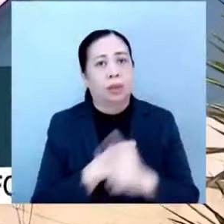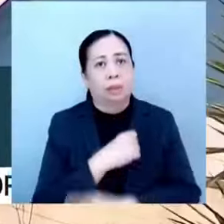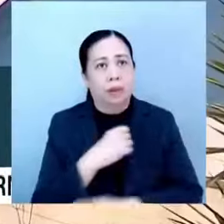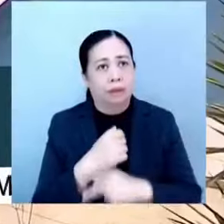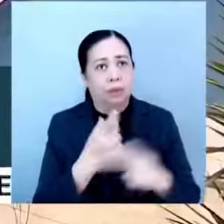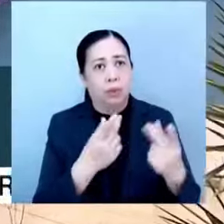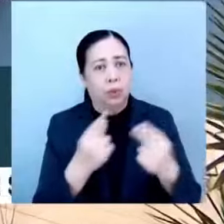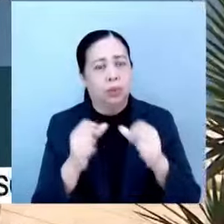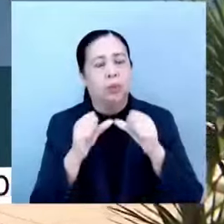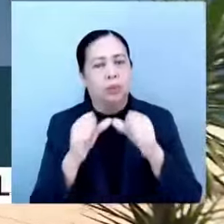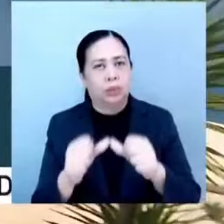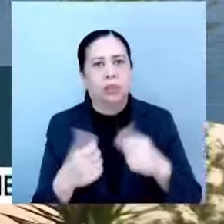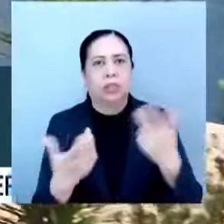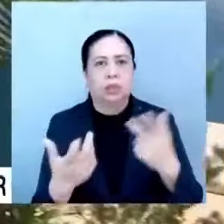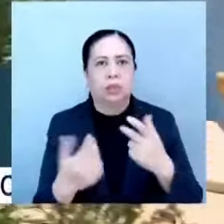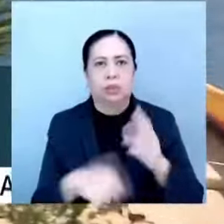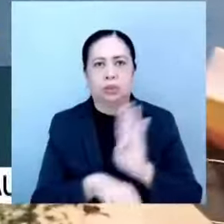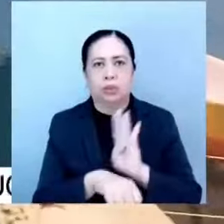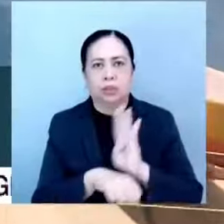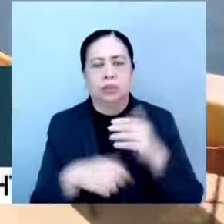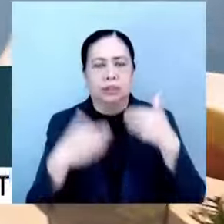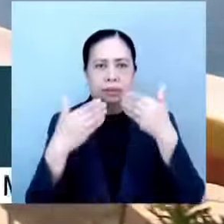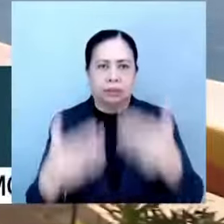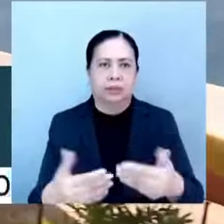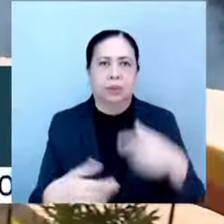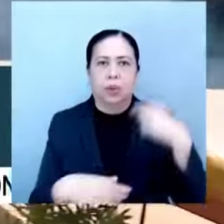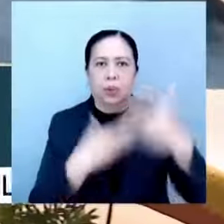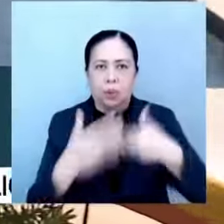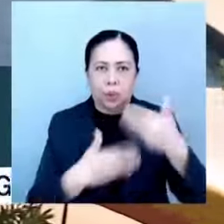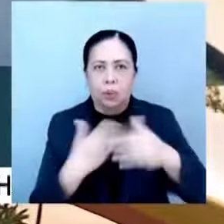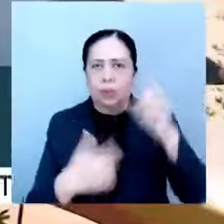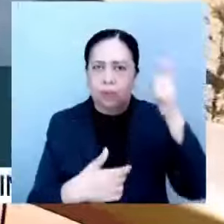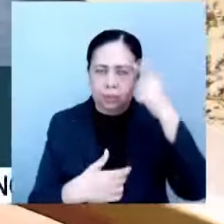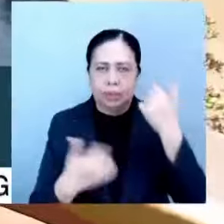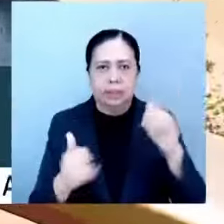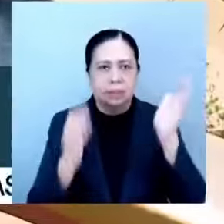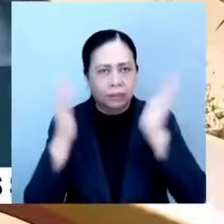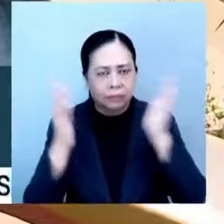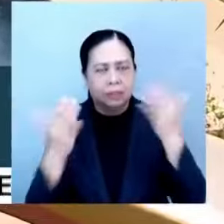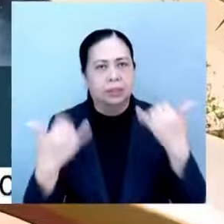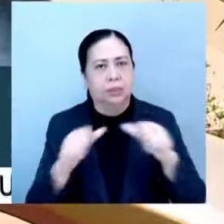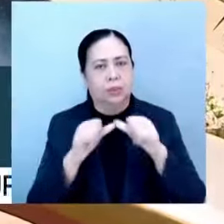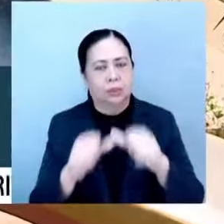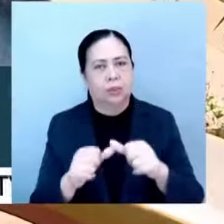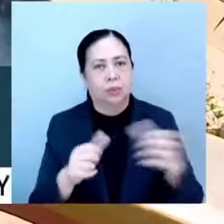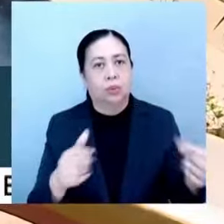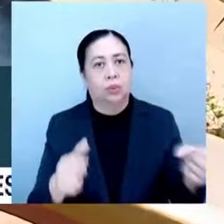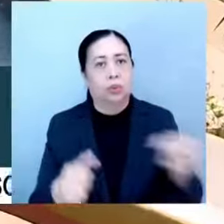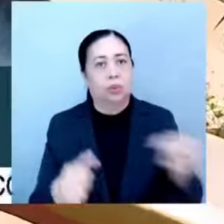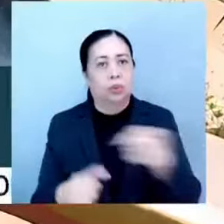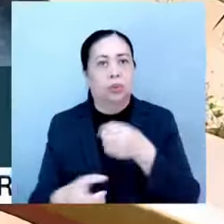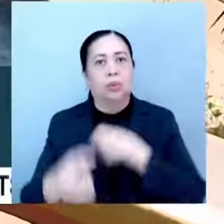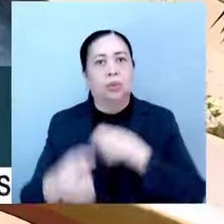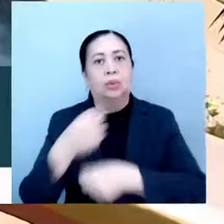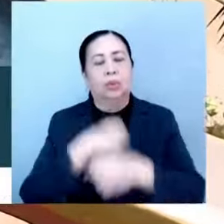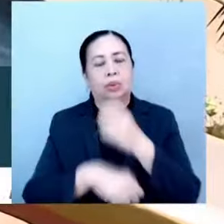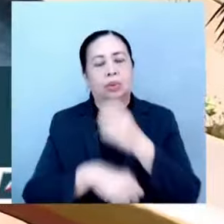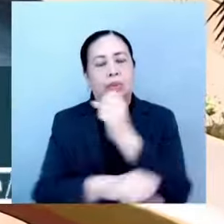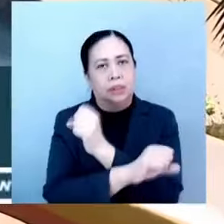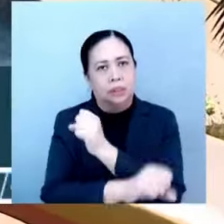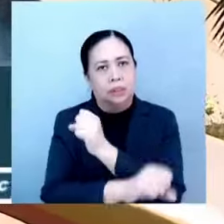continue business as usual. On his behalf, Vice Governor Junicio Balite will now function as acting governor of Bohol. Meanwhile,